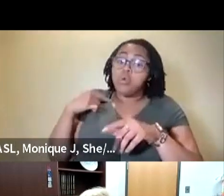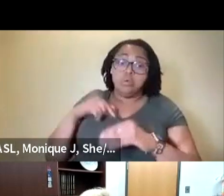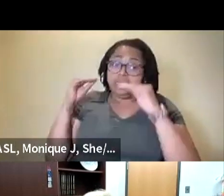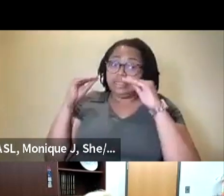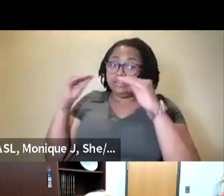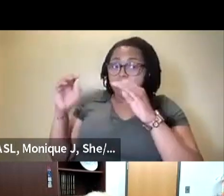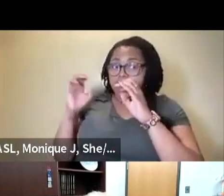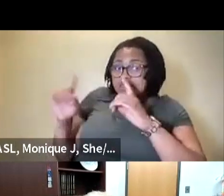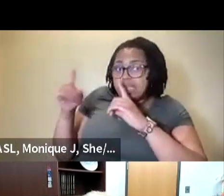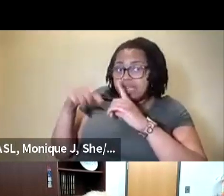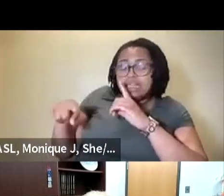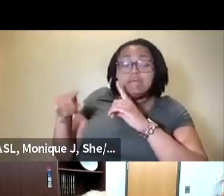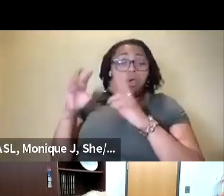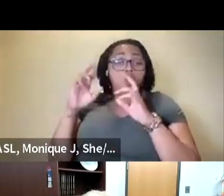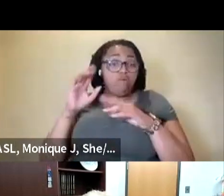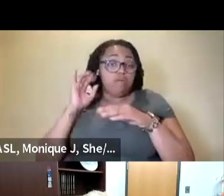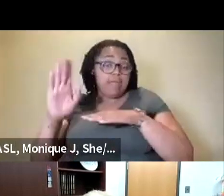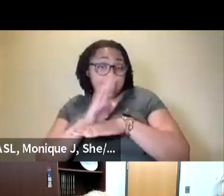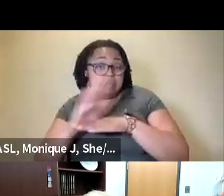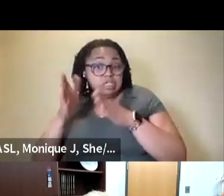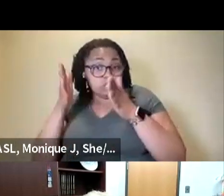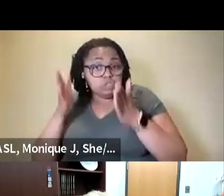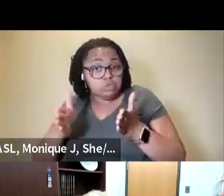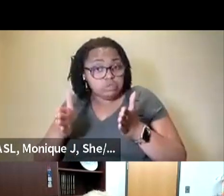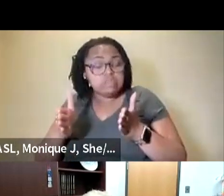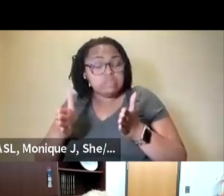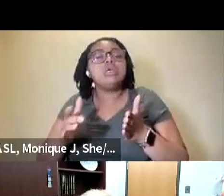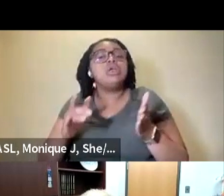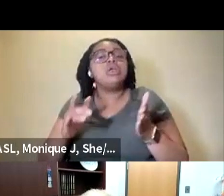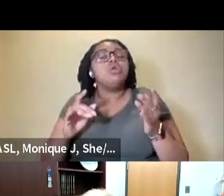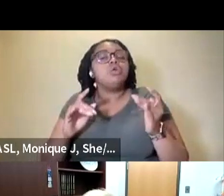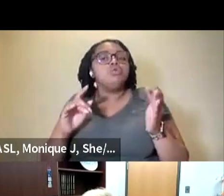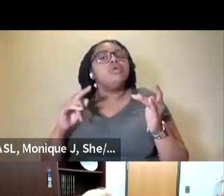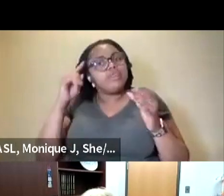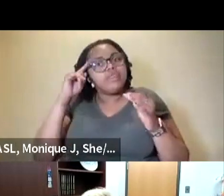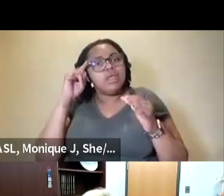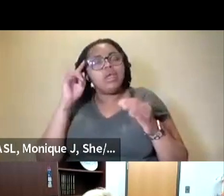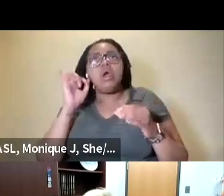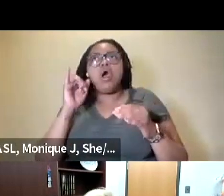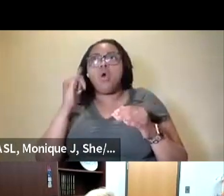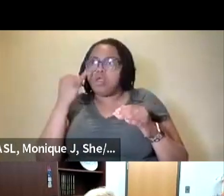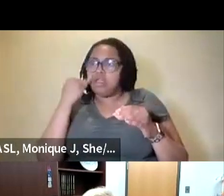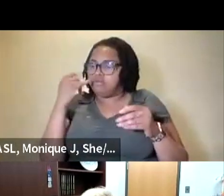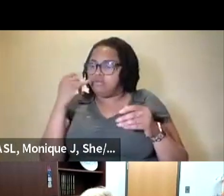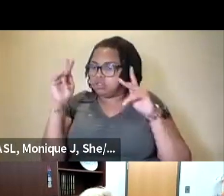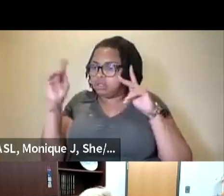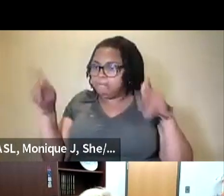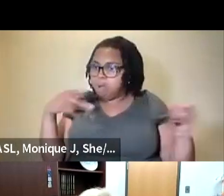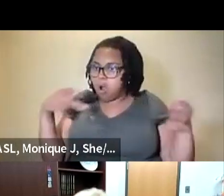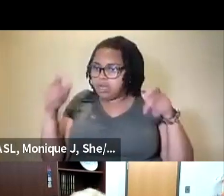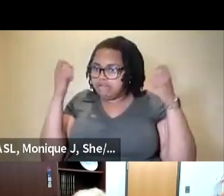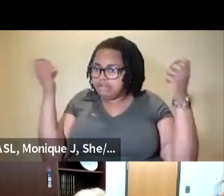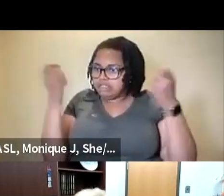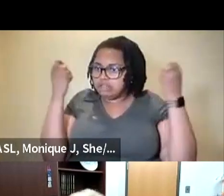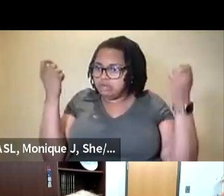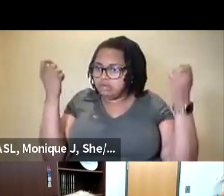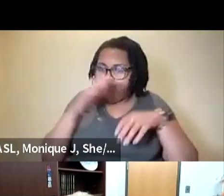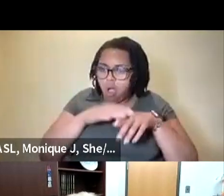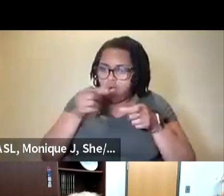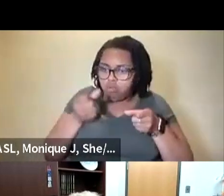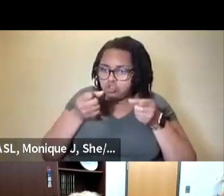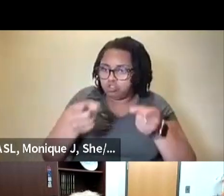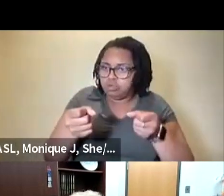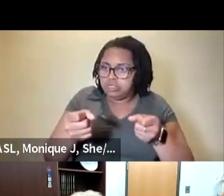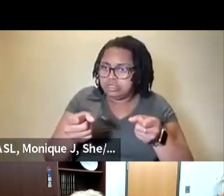thinking down the road, if there's a street party or festival and I want to put my wares out, I just can't do it in